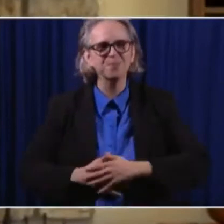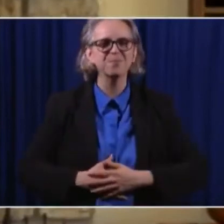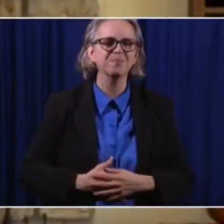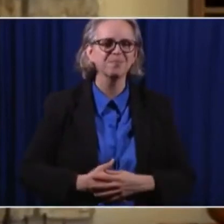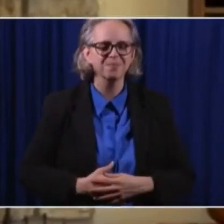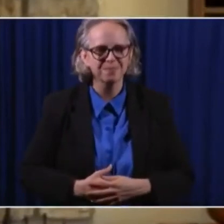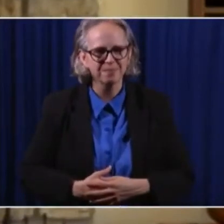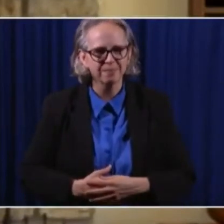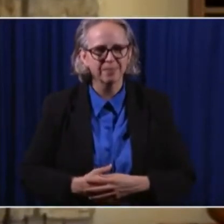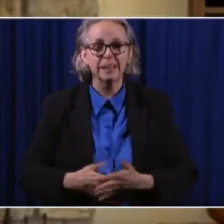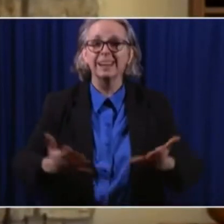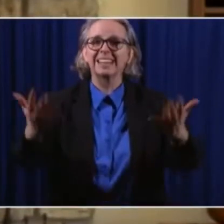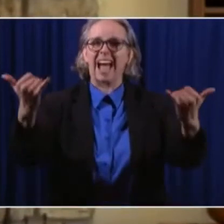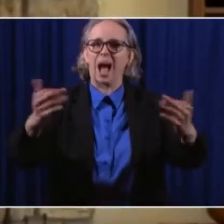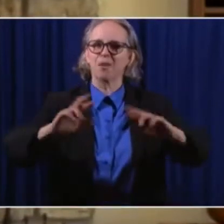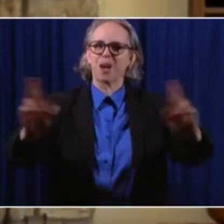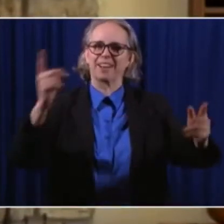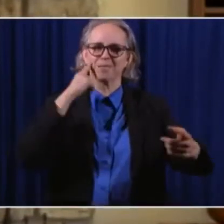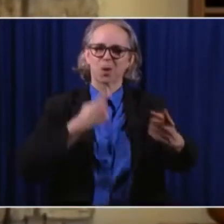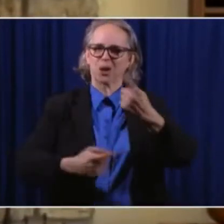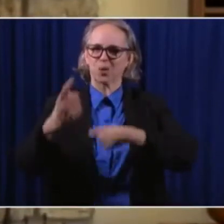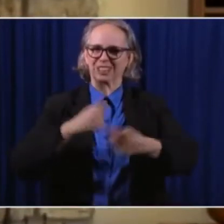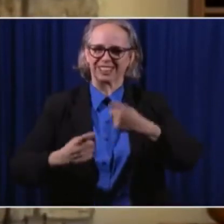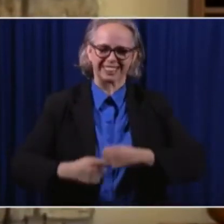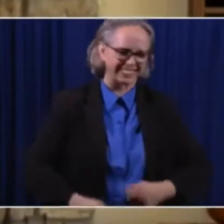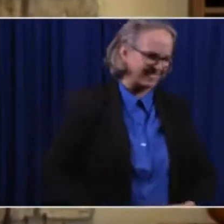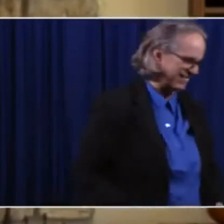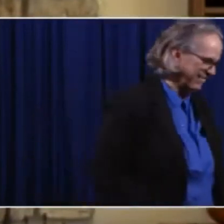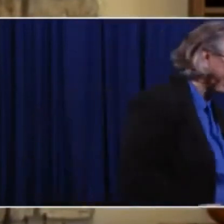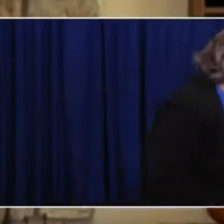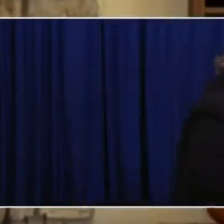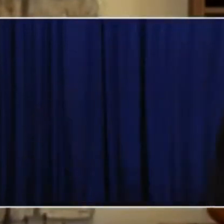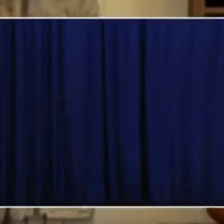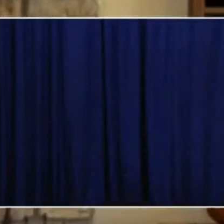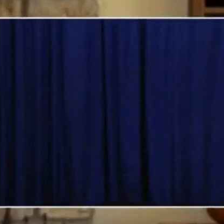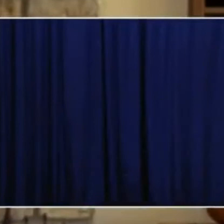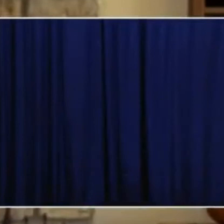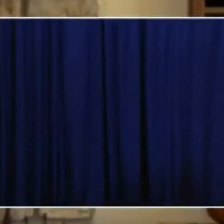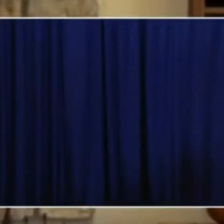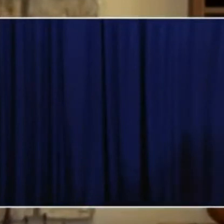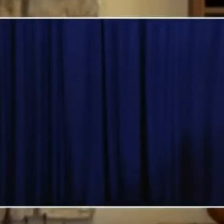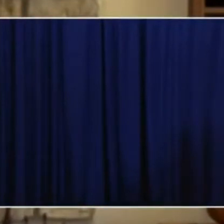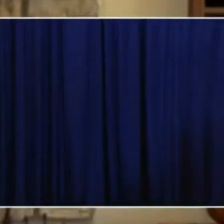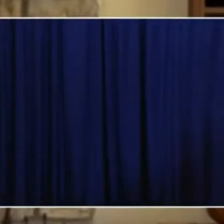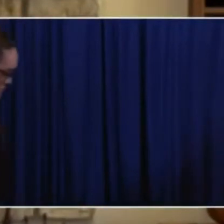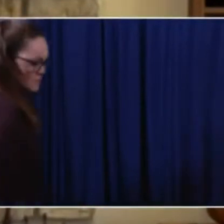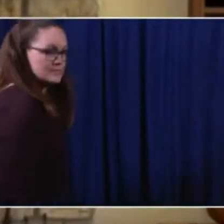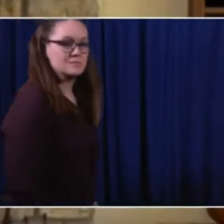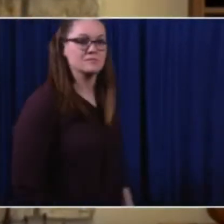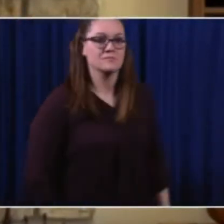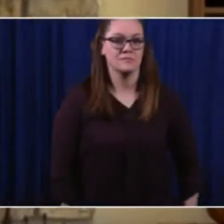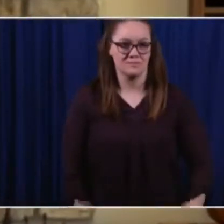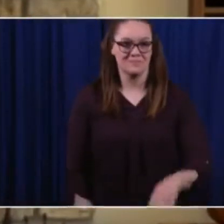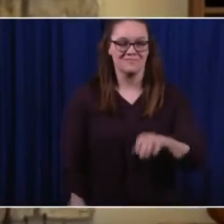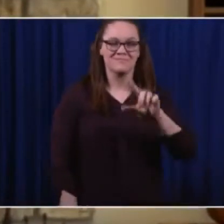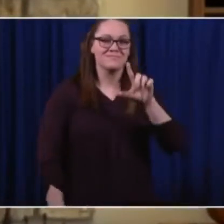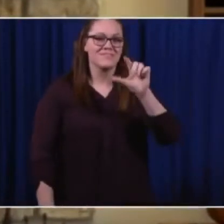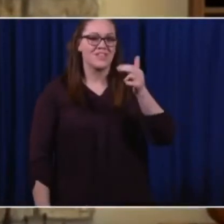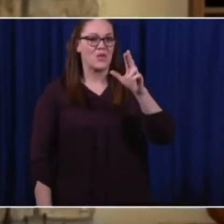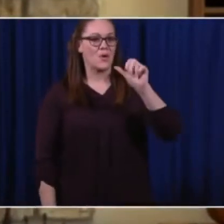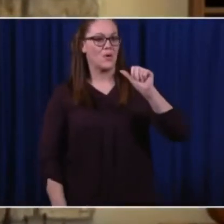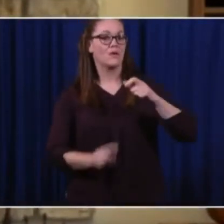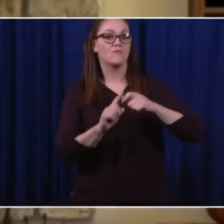Ready to go to questions? Governor, your first question today is from Laura Hancock at cleveland.com. Good afternoon, Governor.